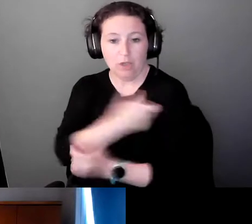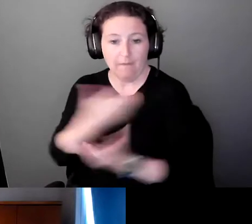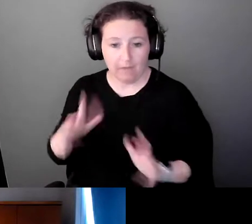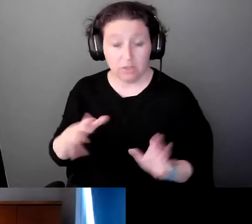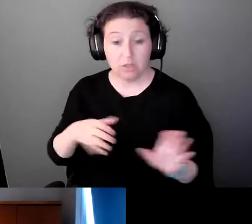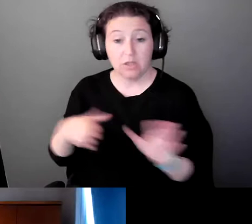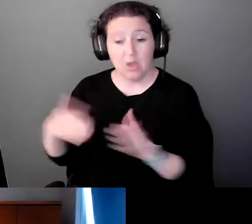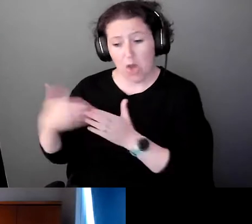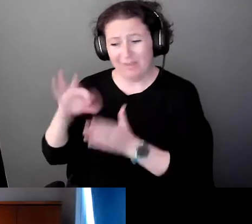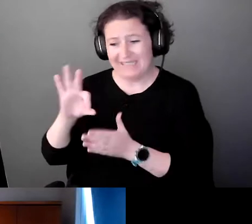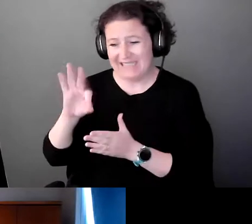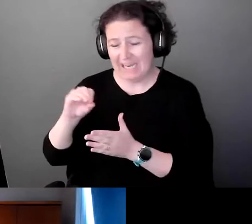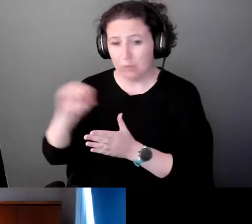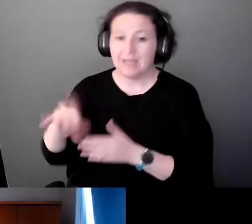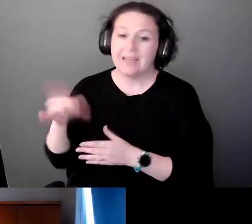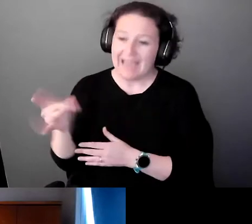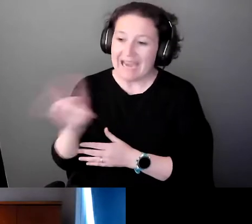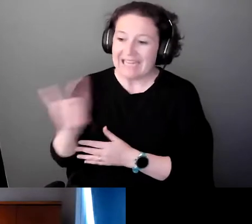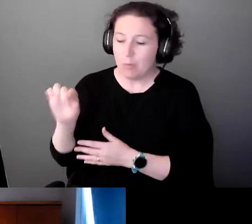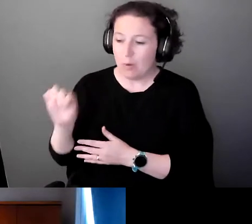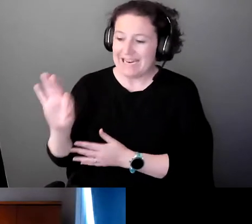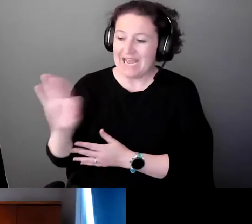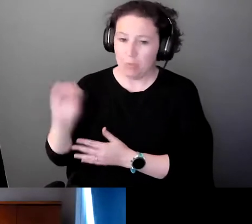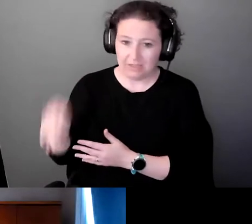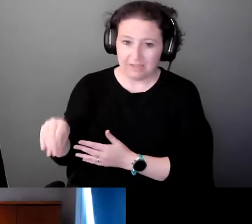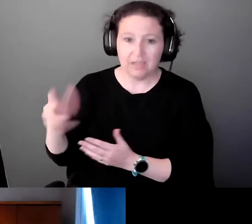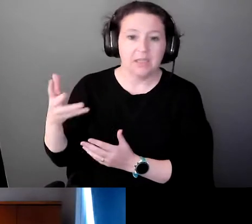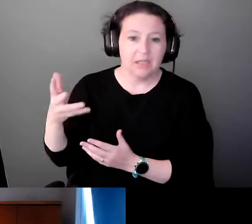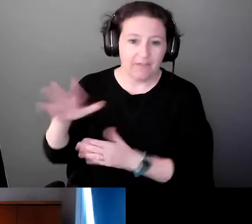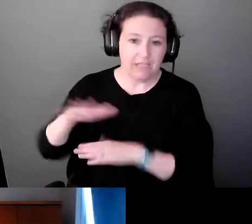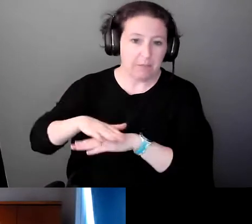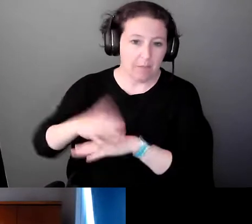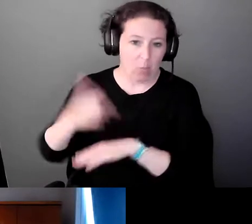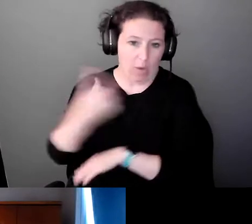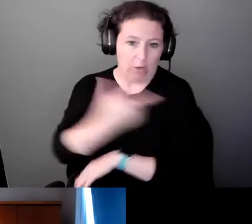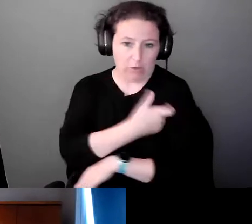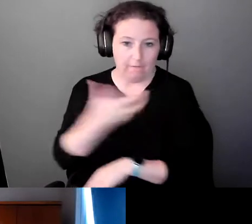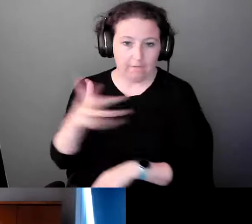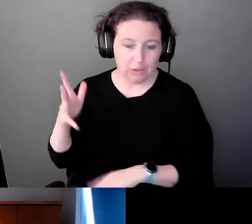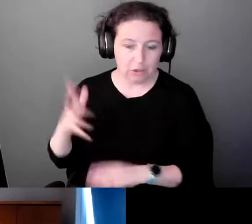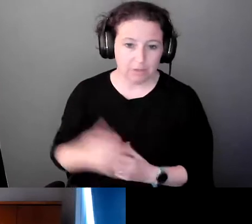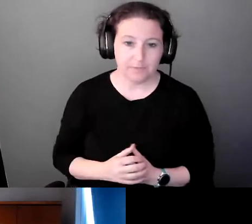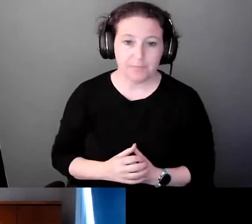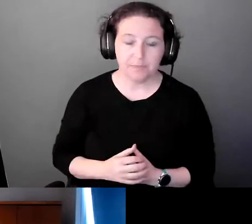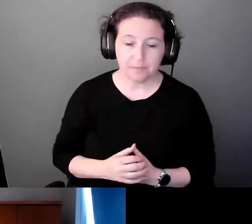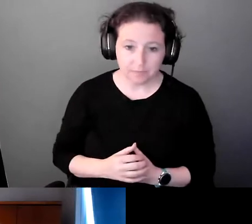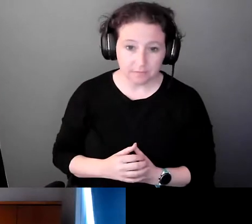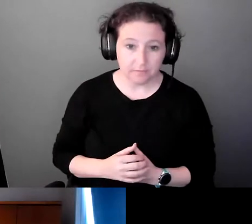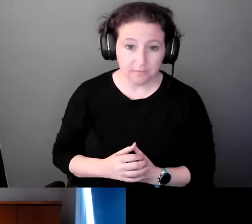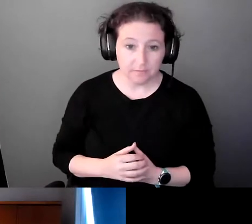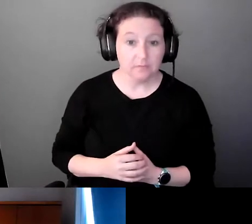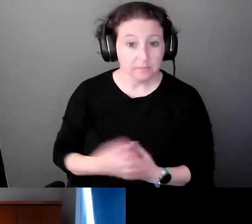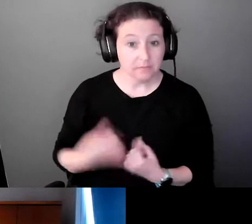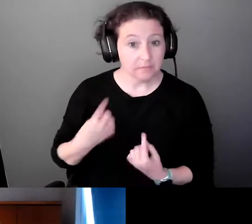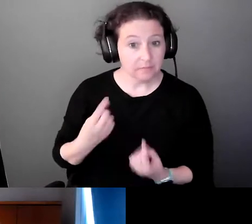90%, 88.9% having received at least 1 dose. It has been a few weeks since